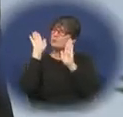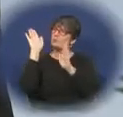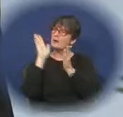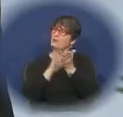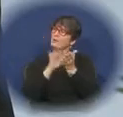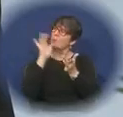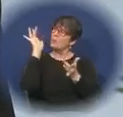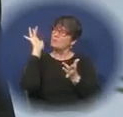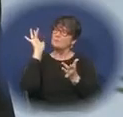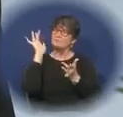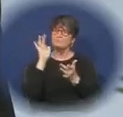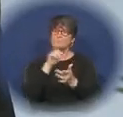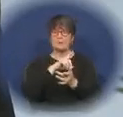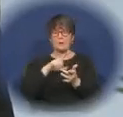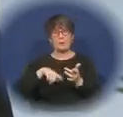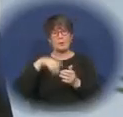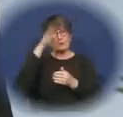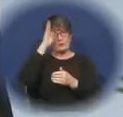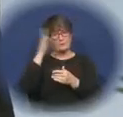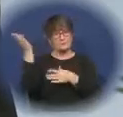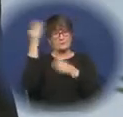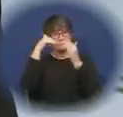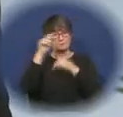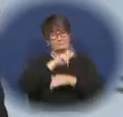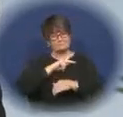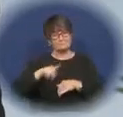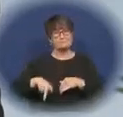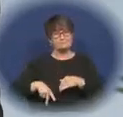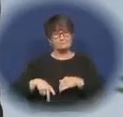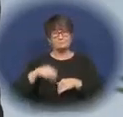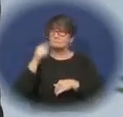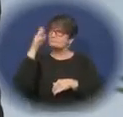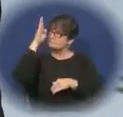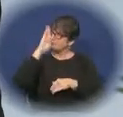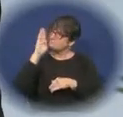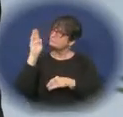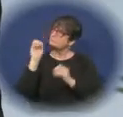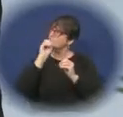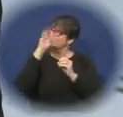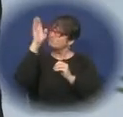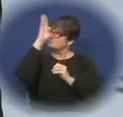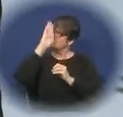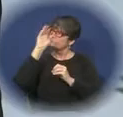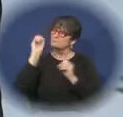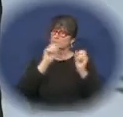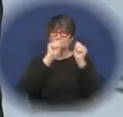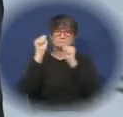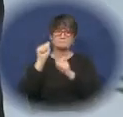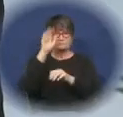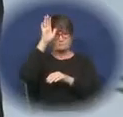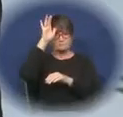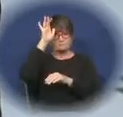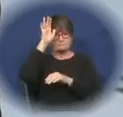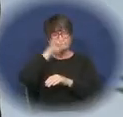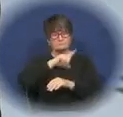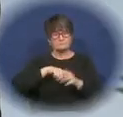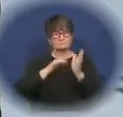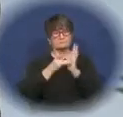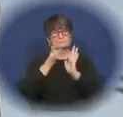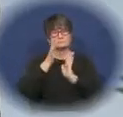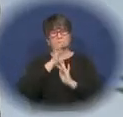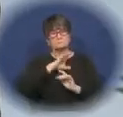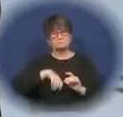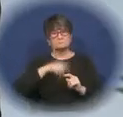great glory. Lord God, heavenly King, O God, almighty Father, Lord Jesus